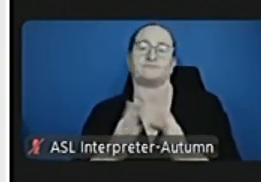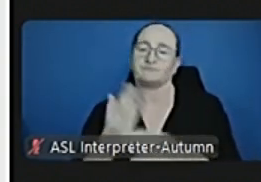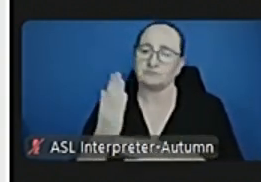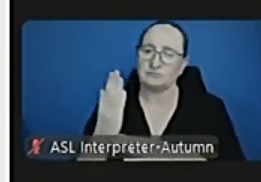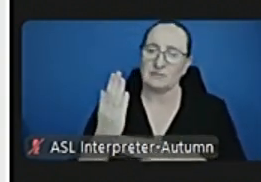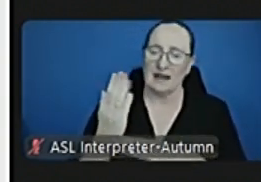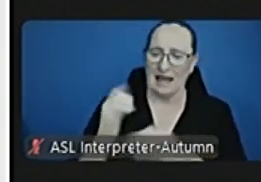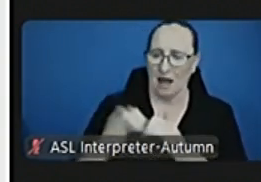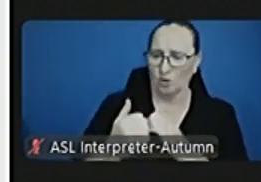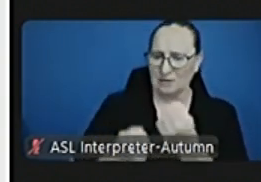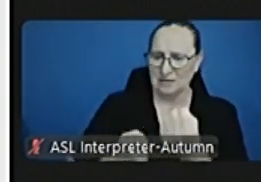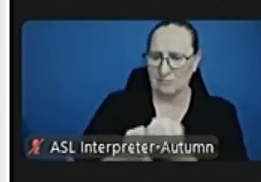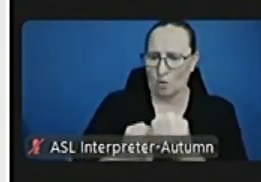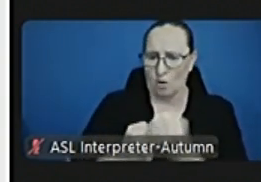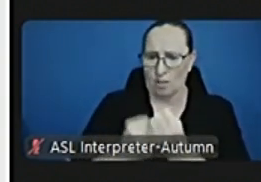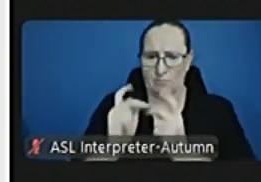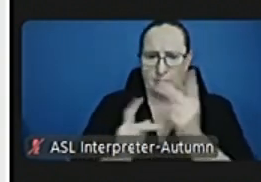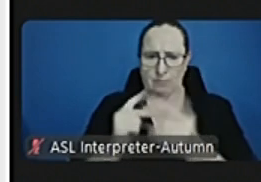support those folks along the way?